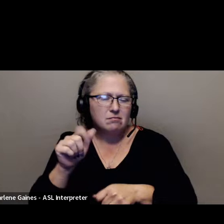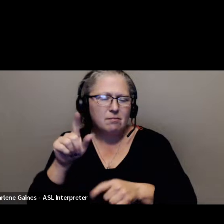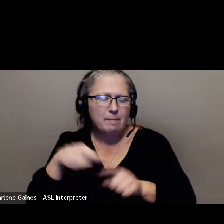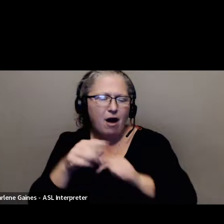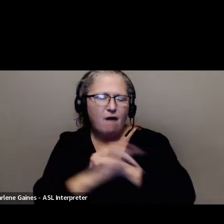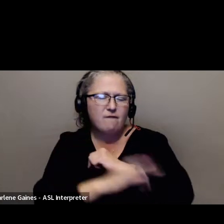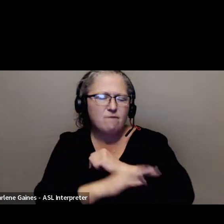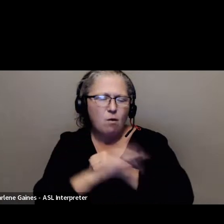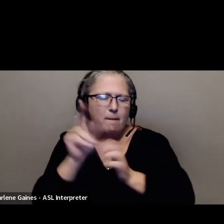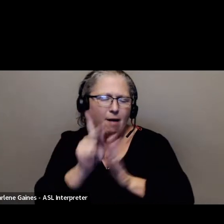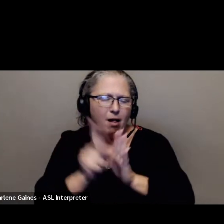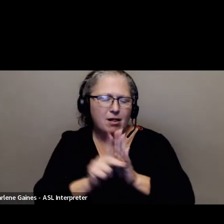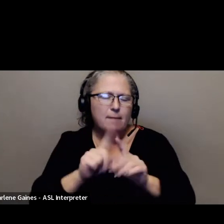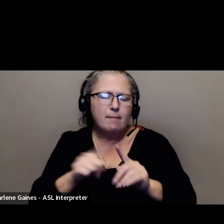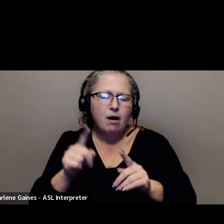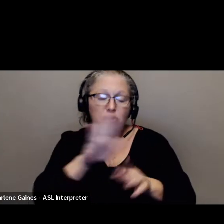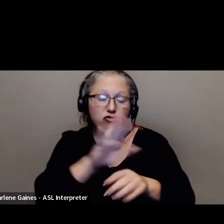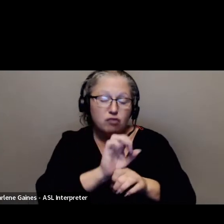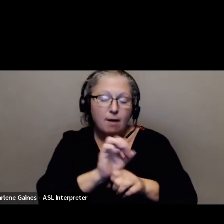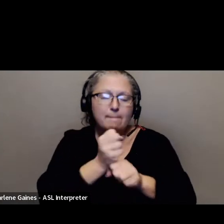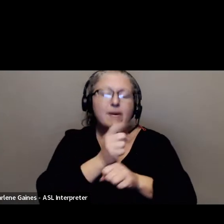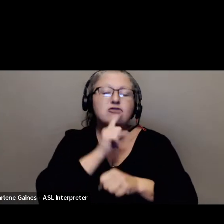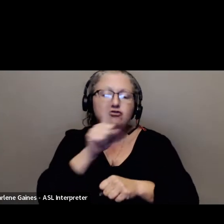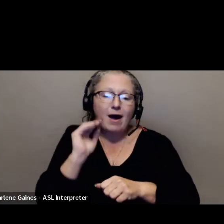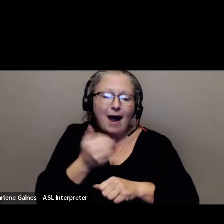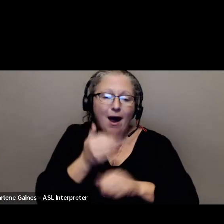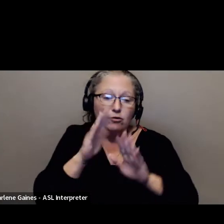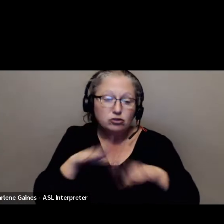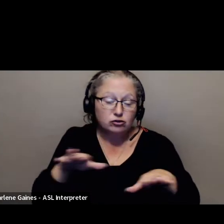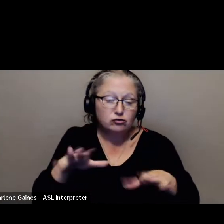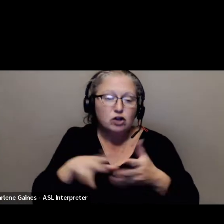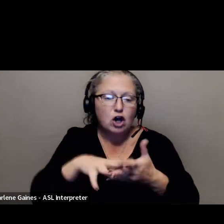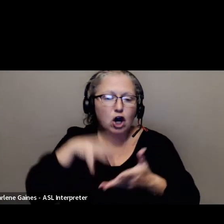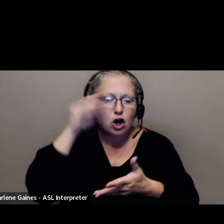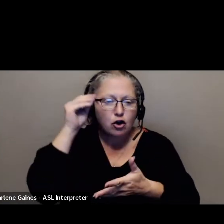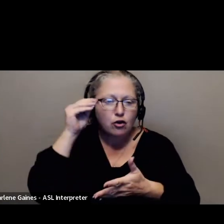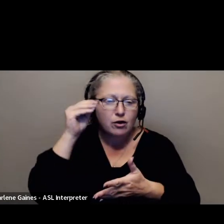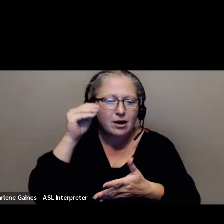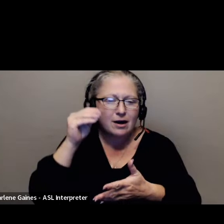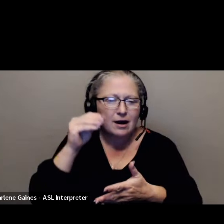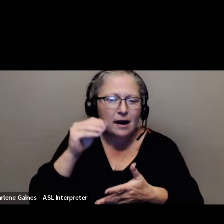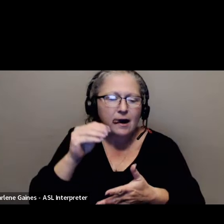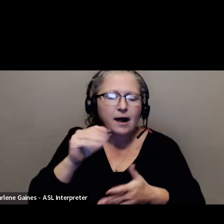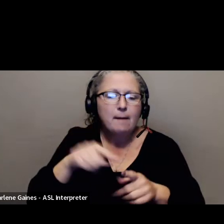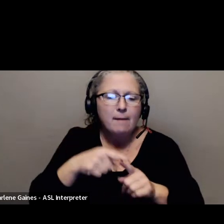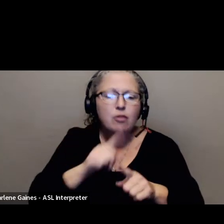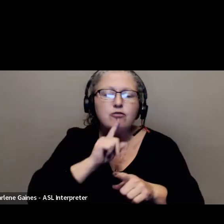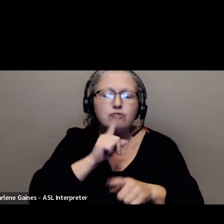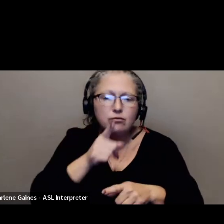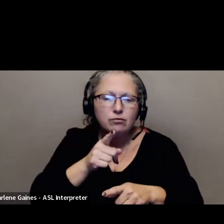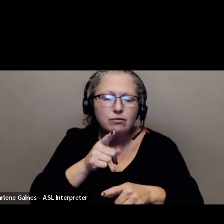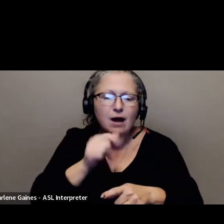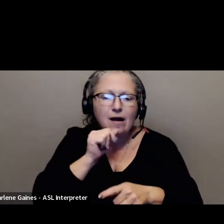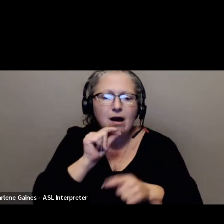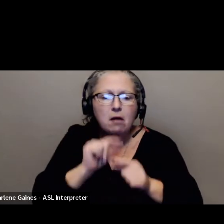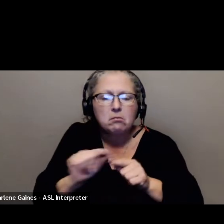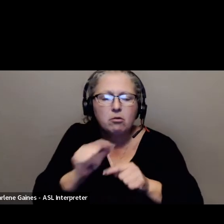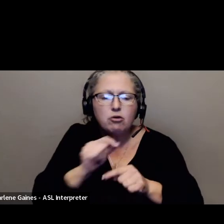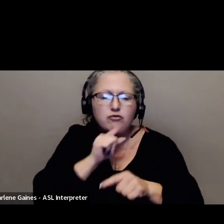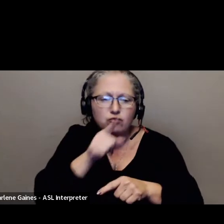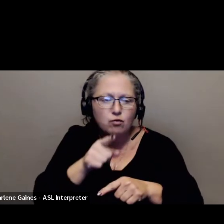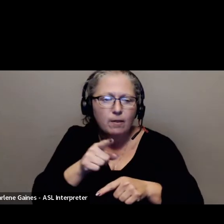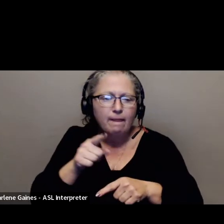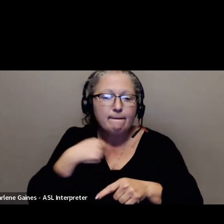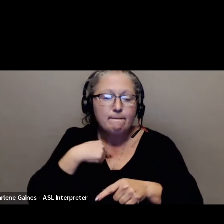that our kids are learning the entire truth, not piece of the truth. As somebody who works